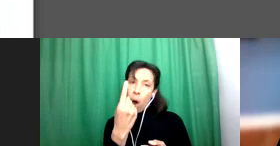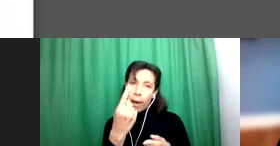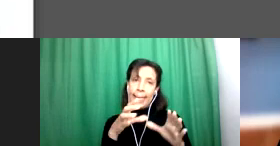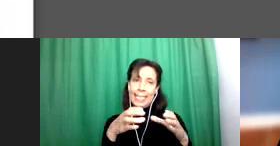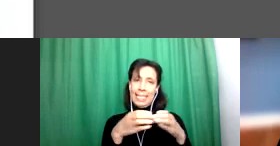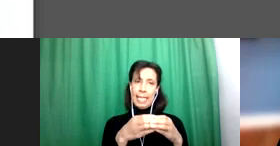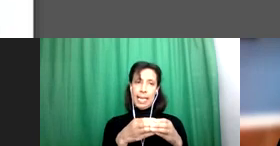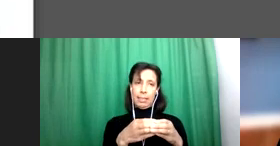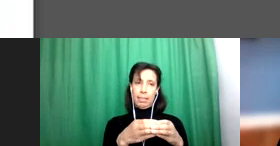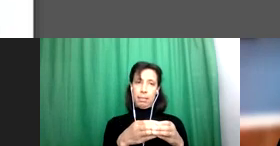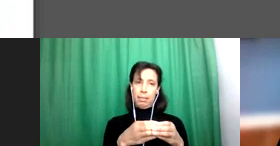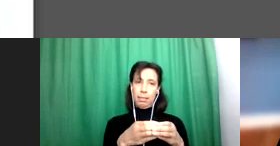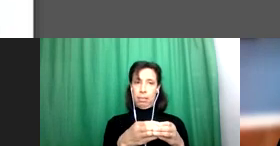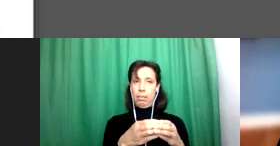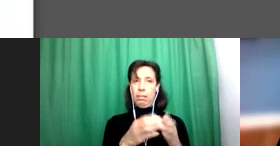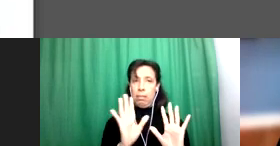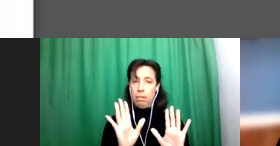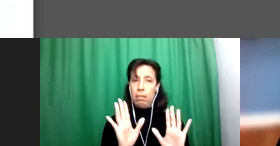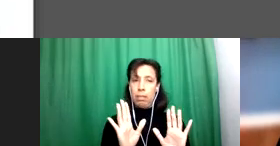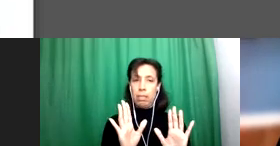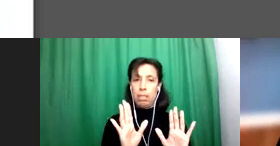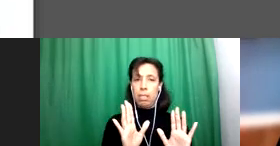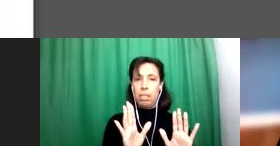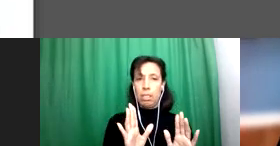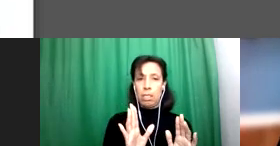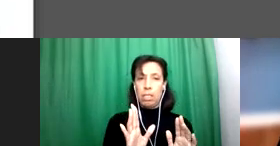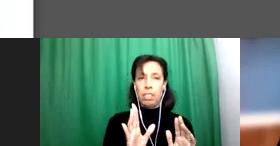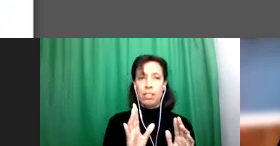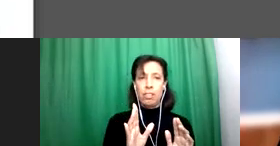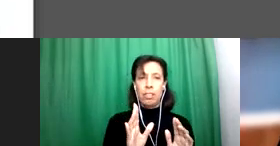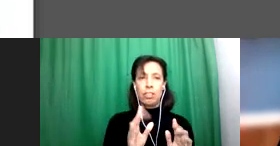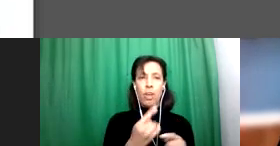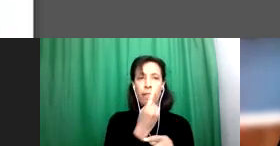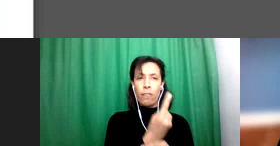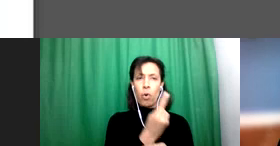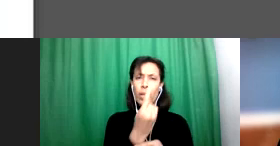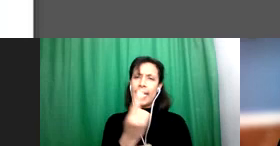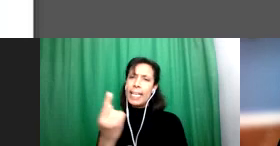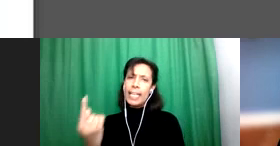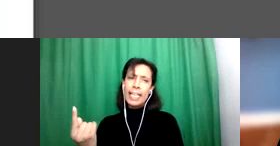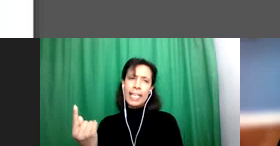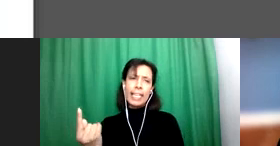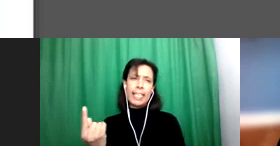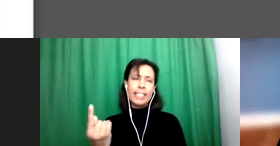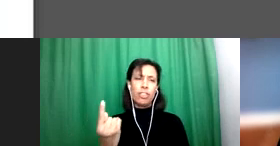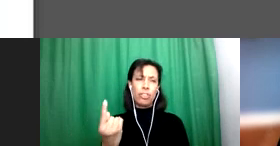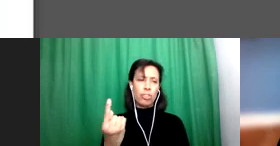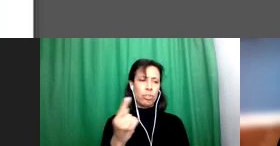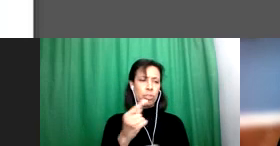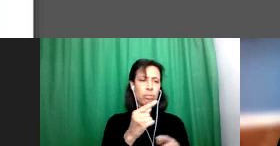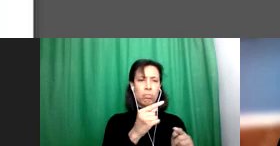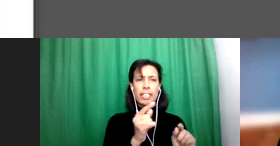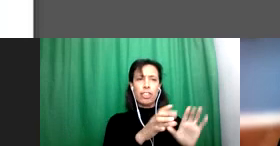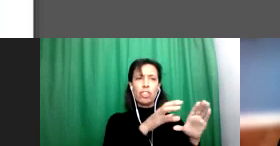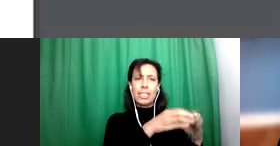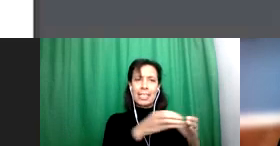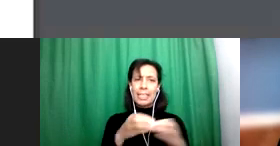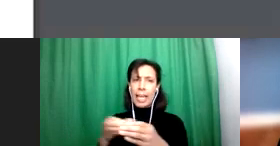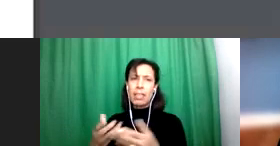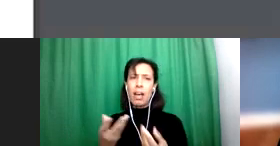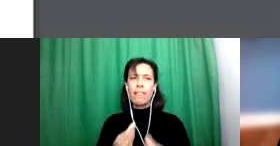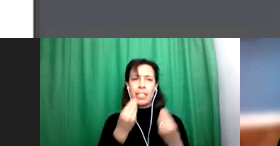Choose a single set. With each set I've given you a very, very brief pen portrait. Okay.